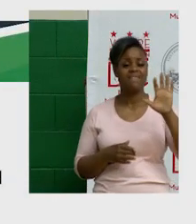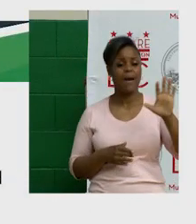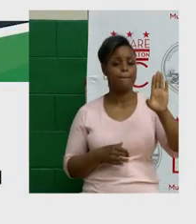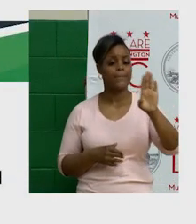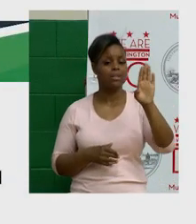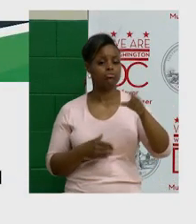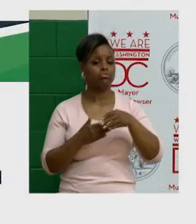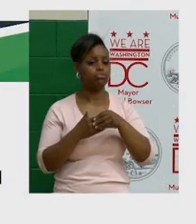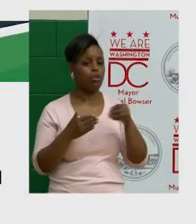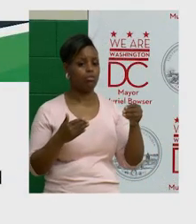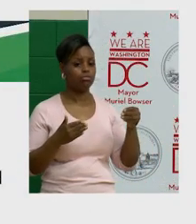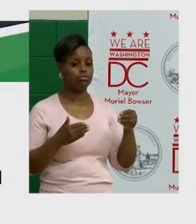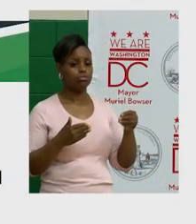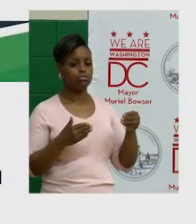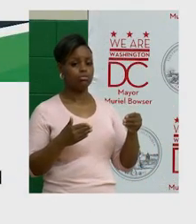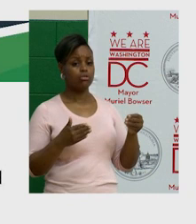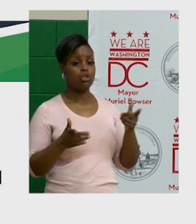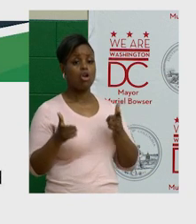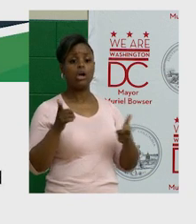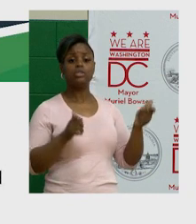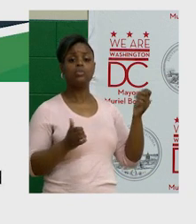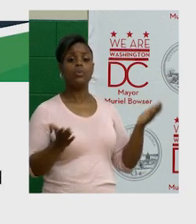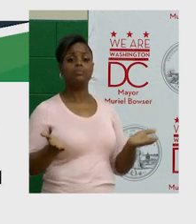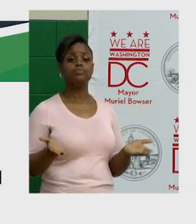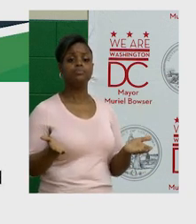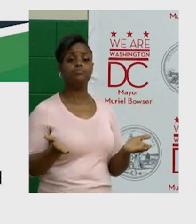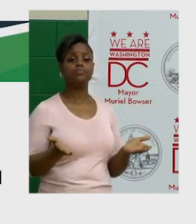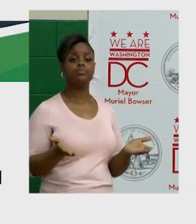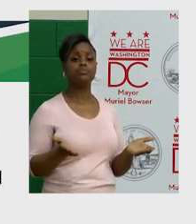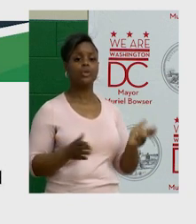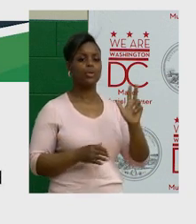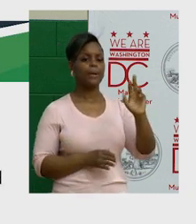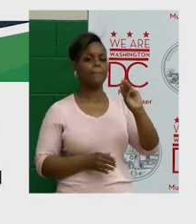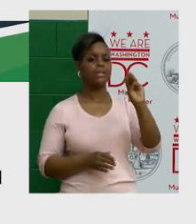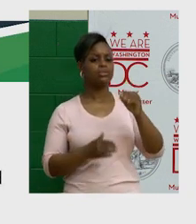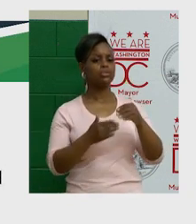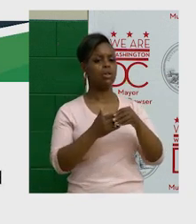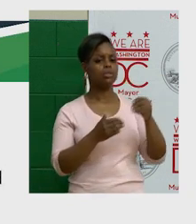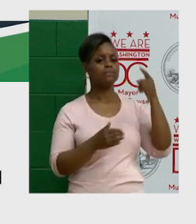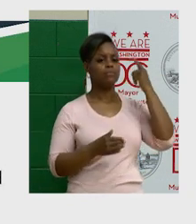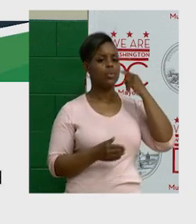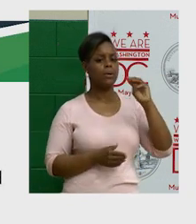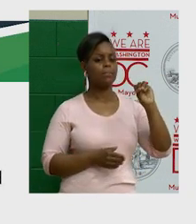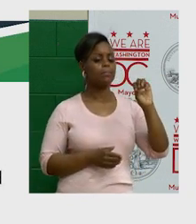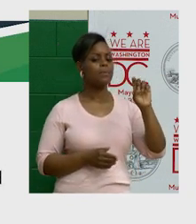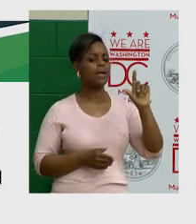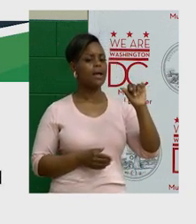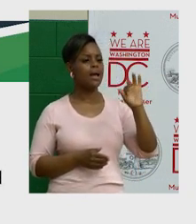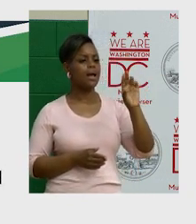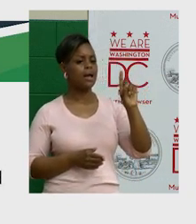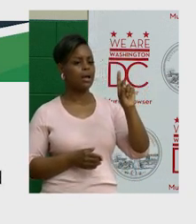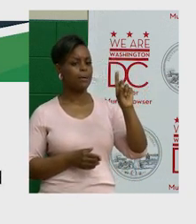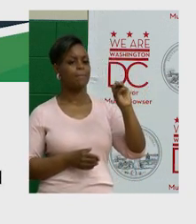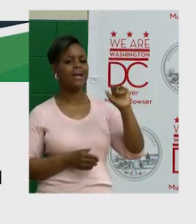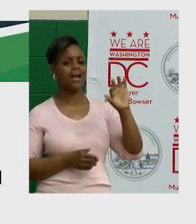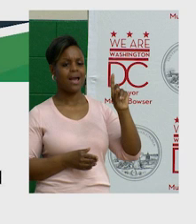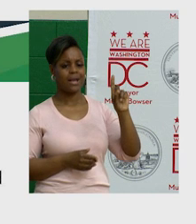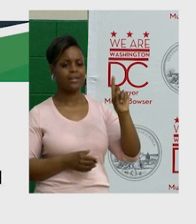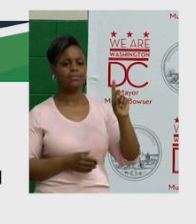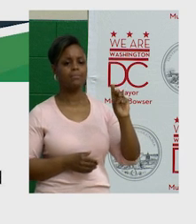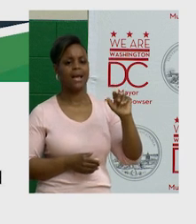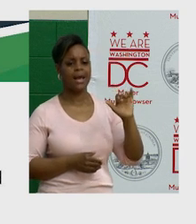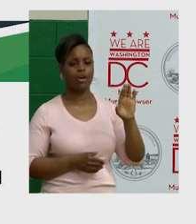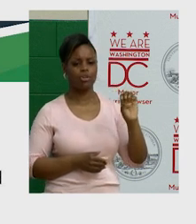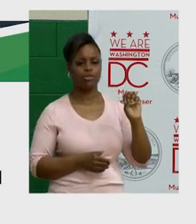all of those activities, the largest being about $3 billion for Medicaid. But in addition to that, we've